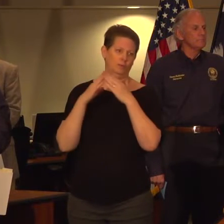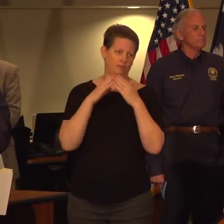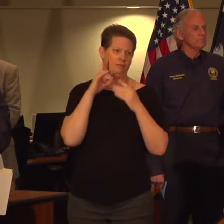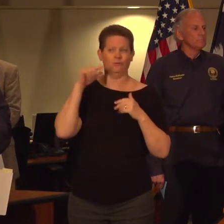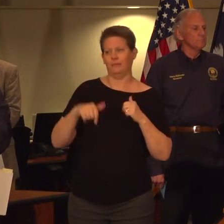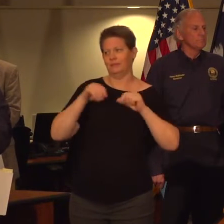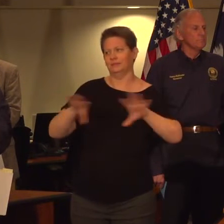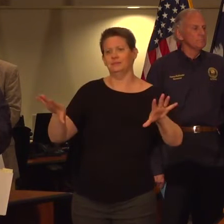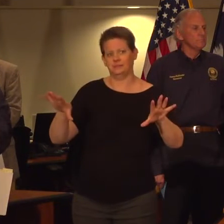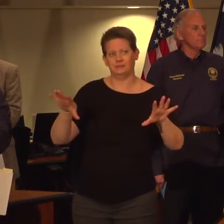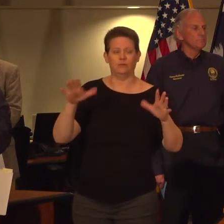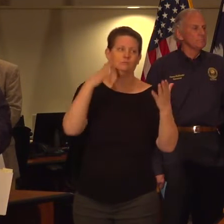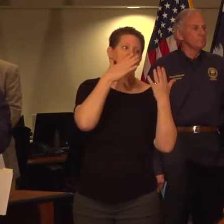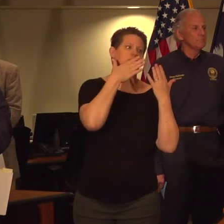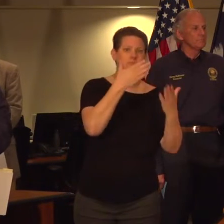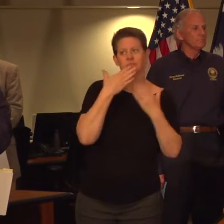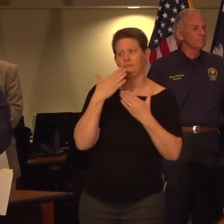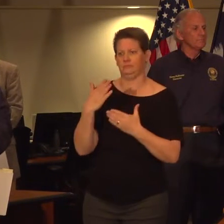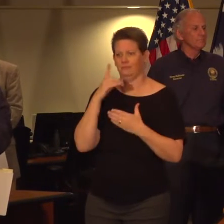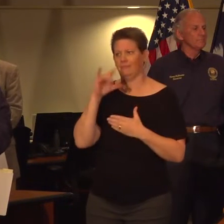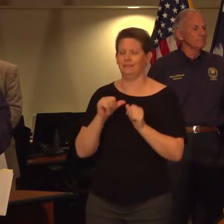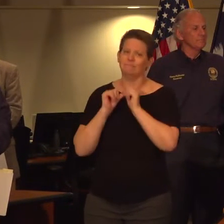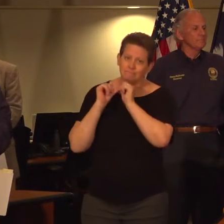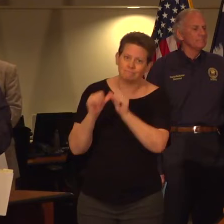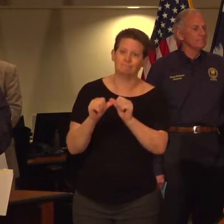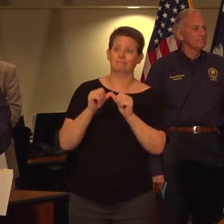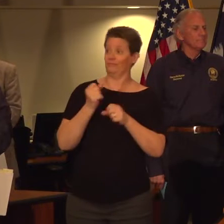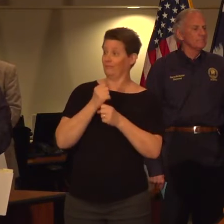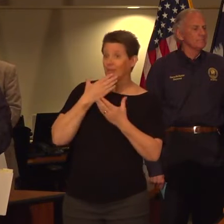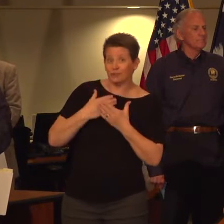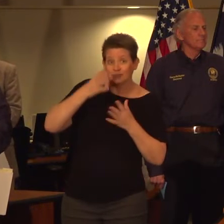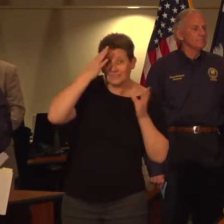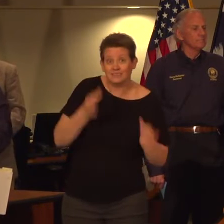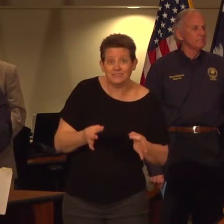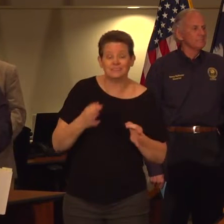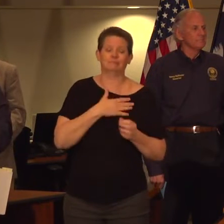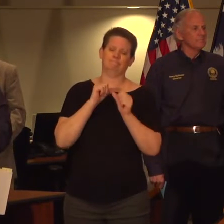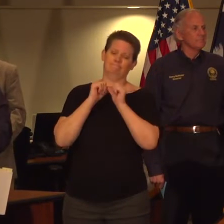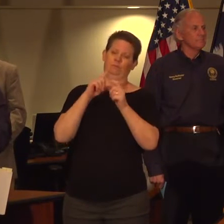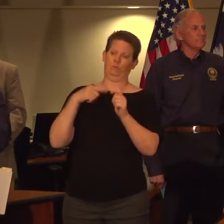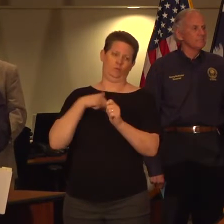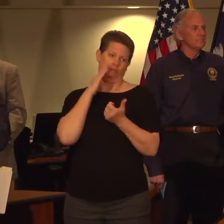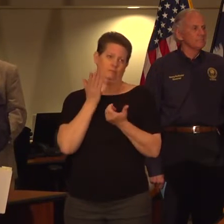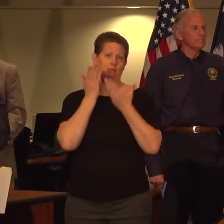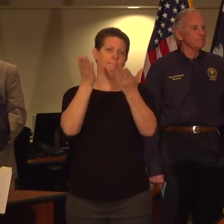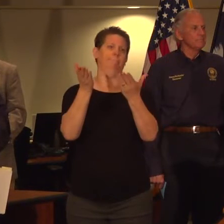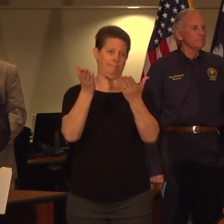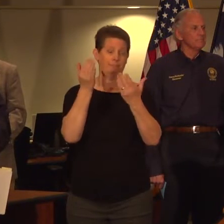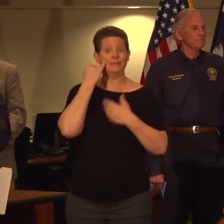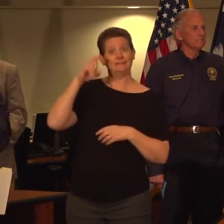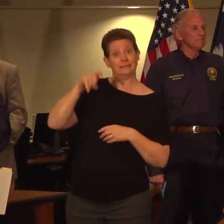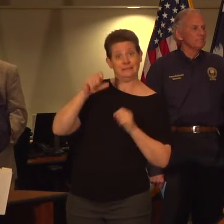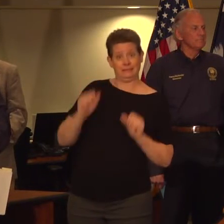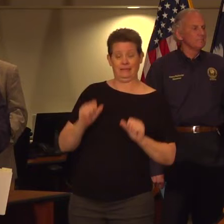this virus. So please, everyone, continue to make wise decisions, continue to do what's recommended, and as always, you can visit the